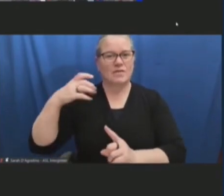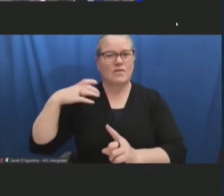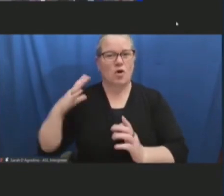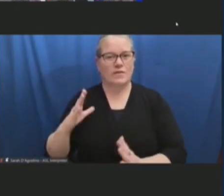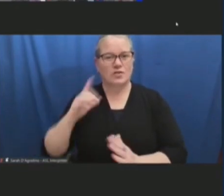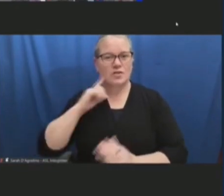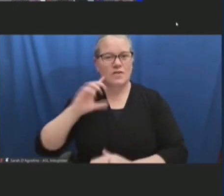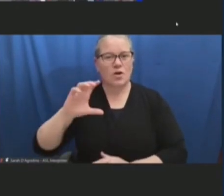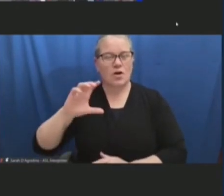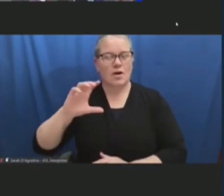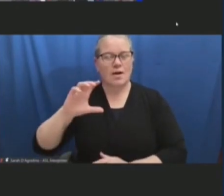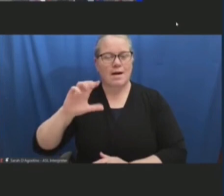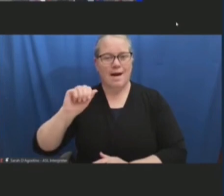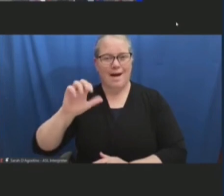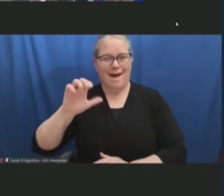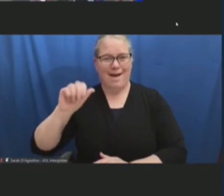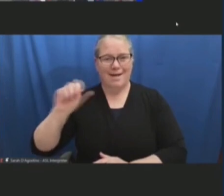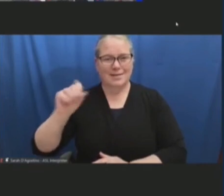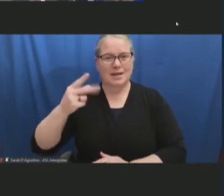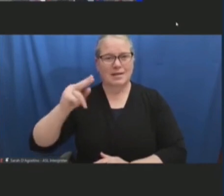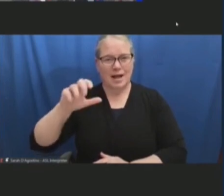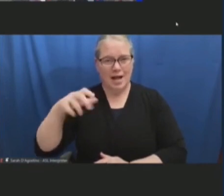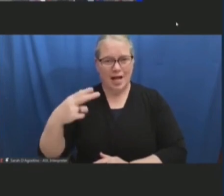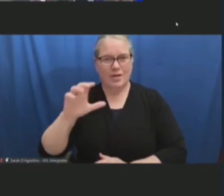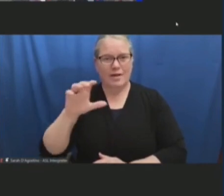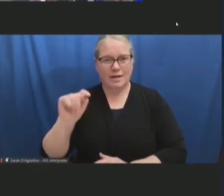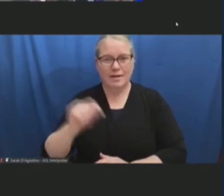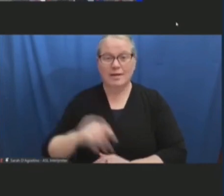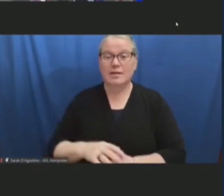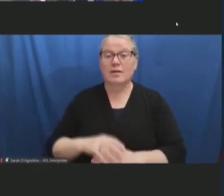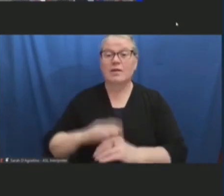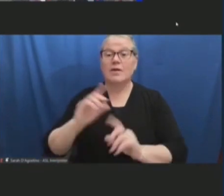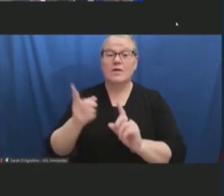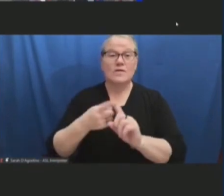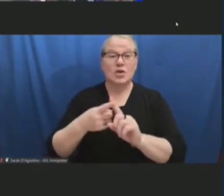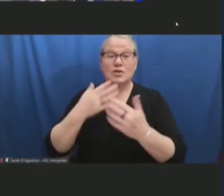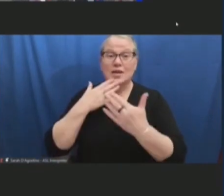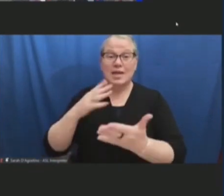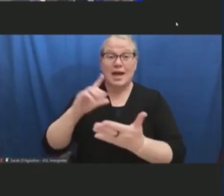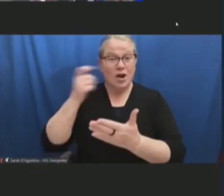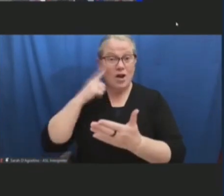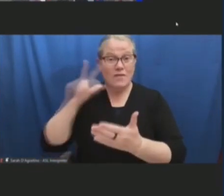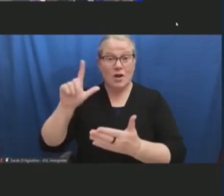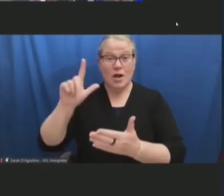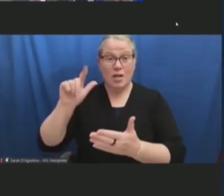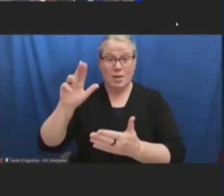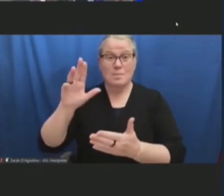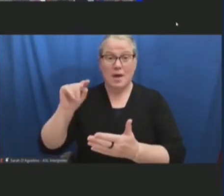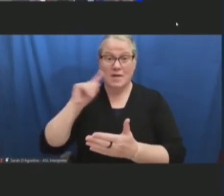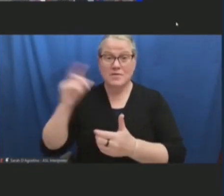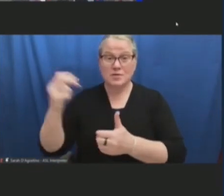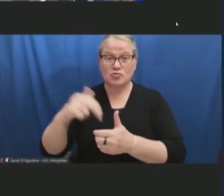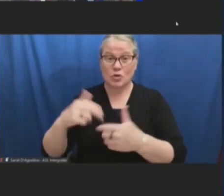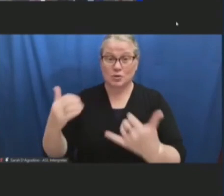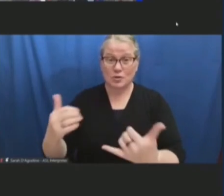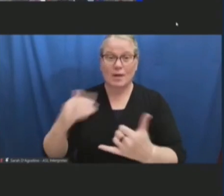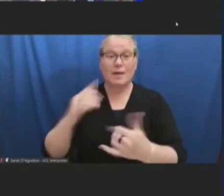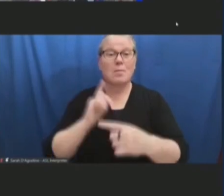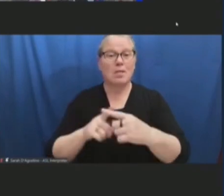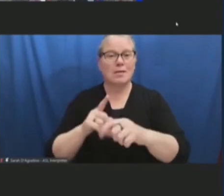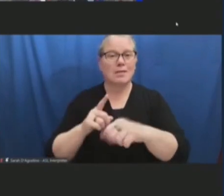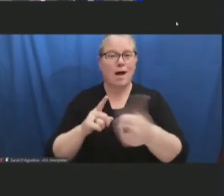I'd like first to thank Governor Lamont for joining us today, and also our other panelists as well. This has been